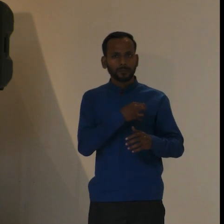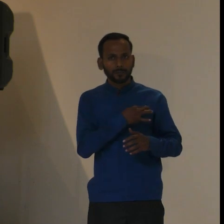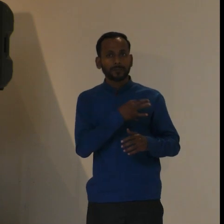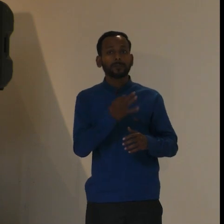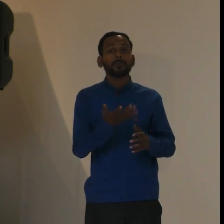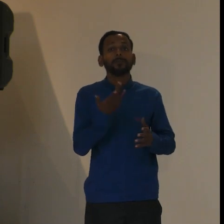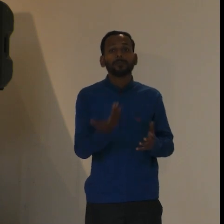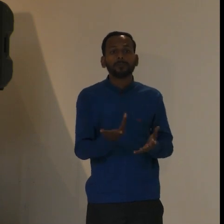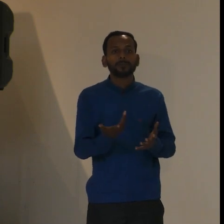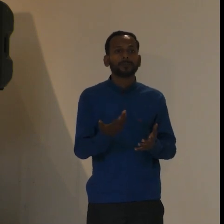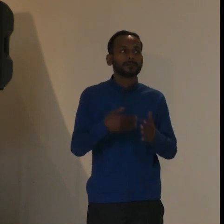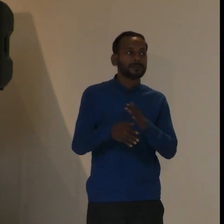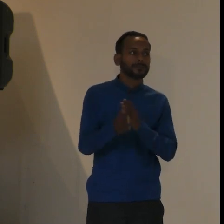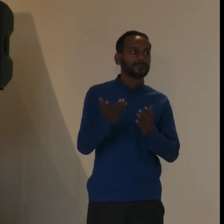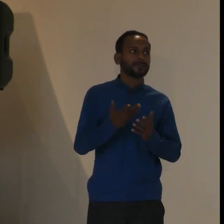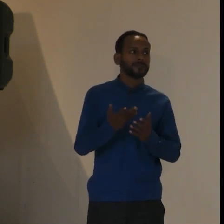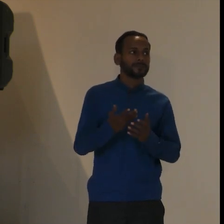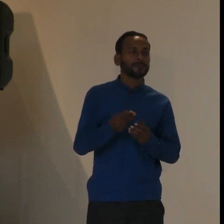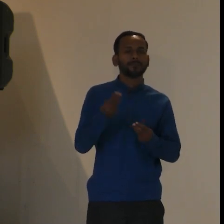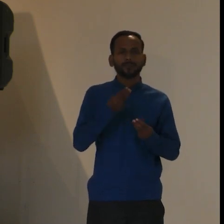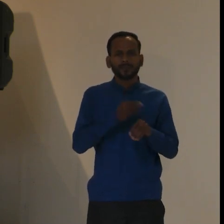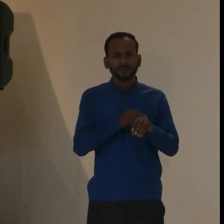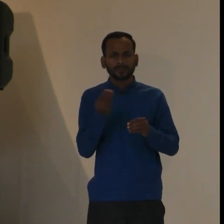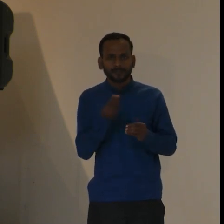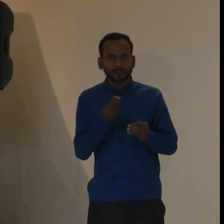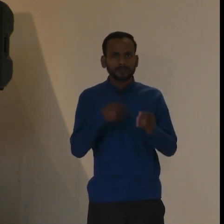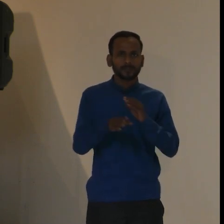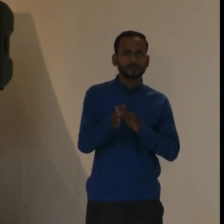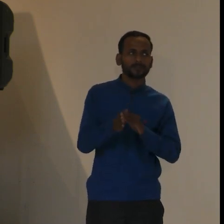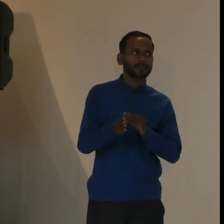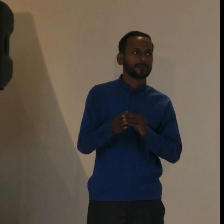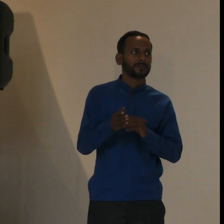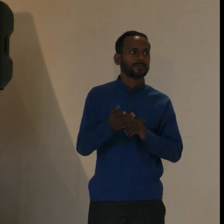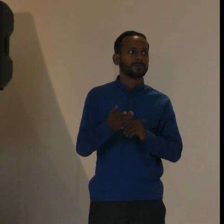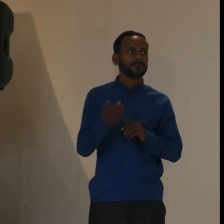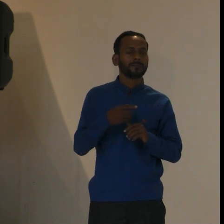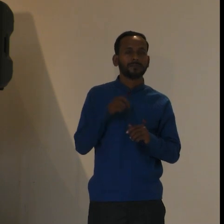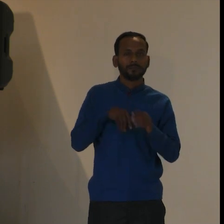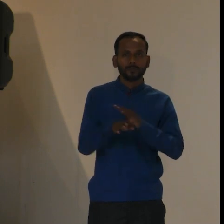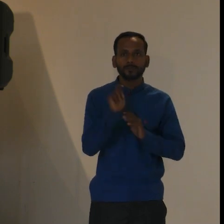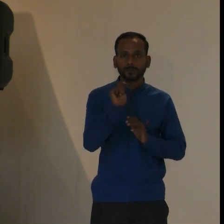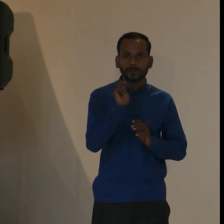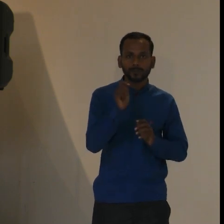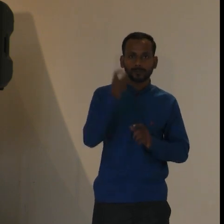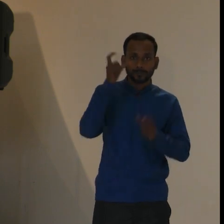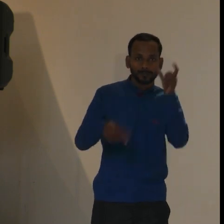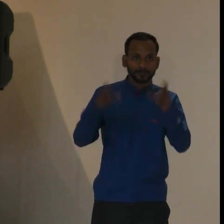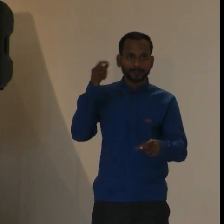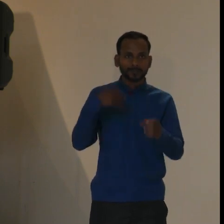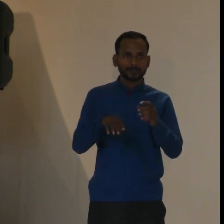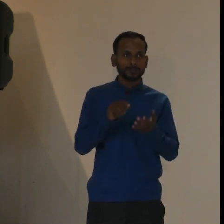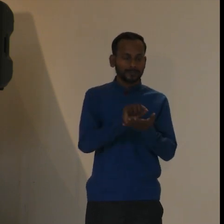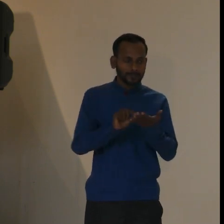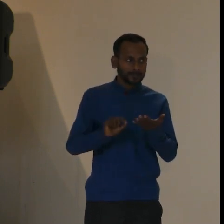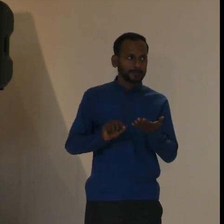faith accessible, right? Because this is something that we kind of encountered a lot while working, or we still encounter while working on